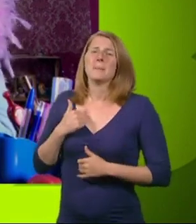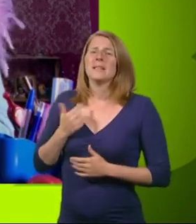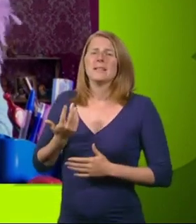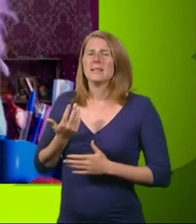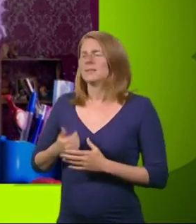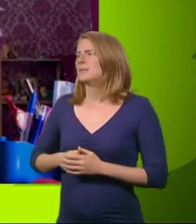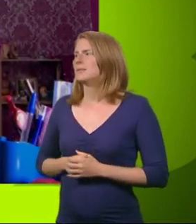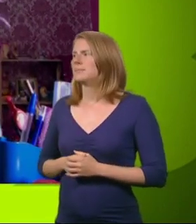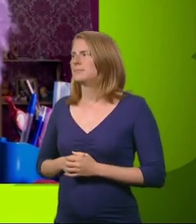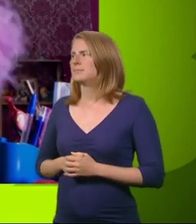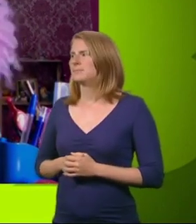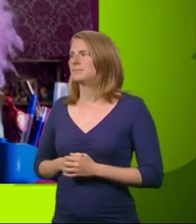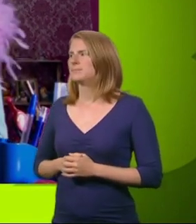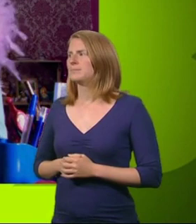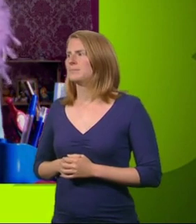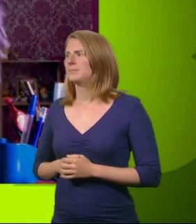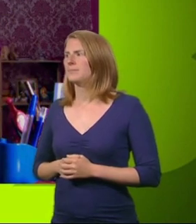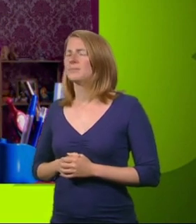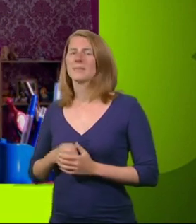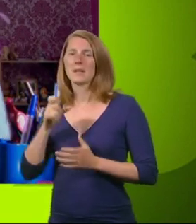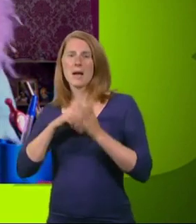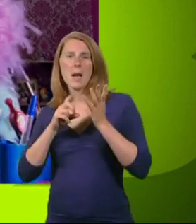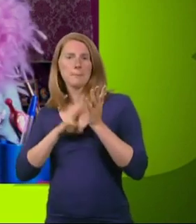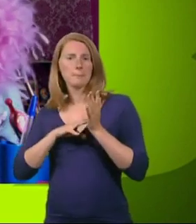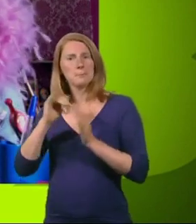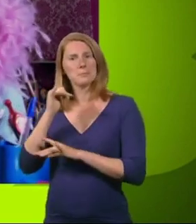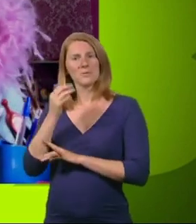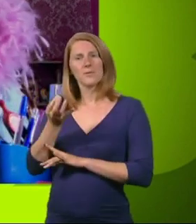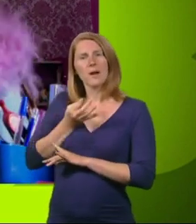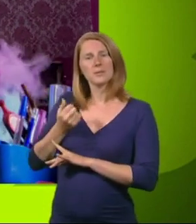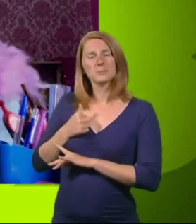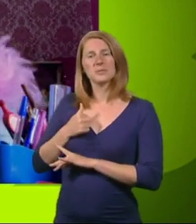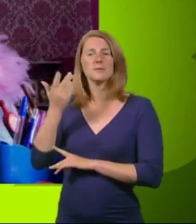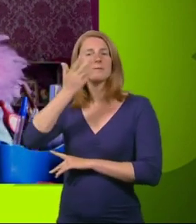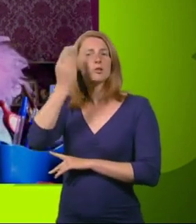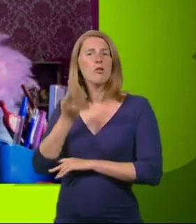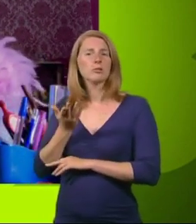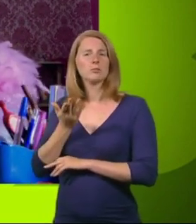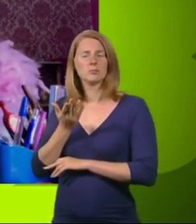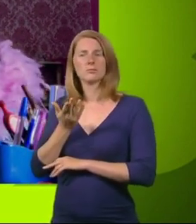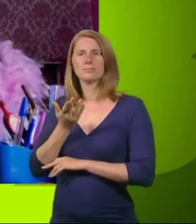me. Yeah, well, Cam probably would have asked me. She just forgot.